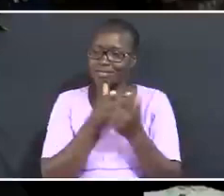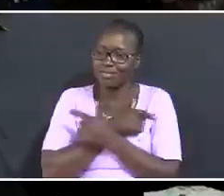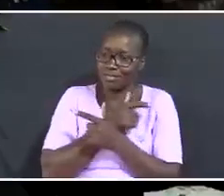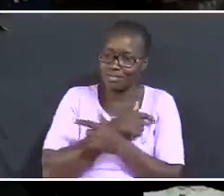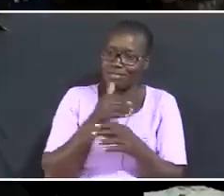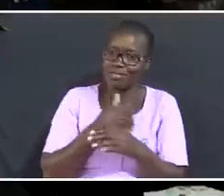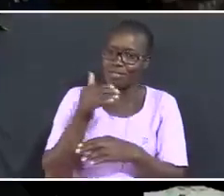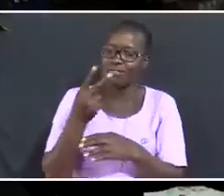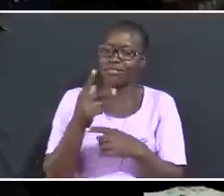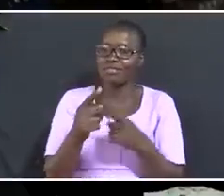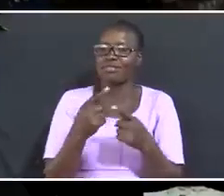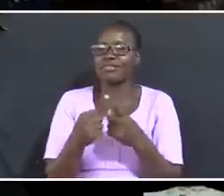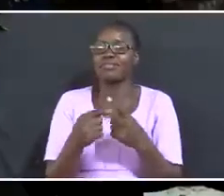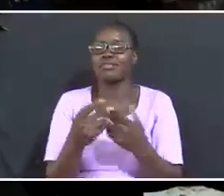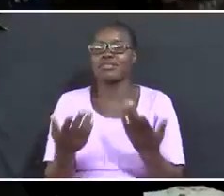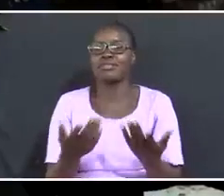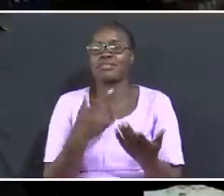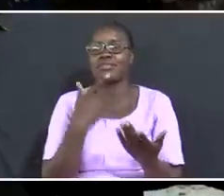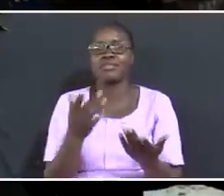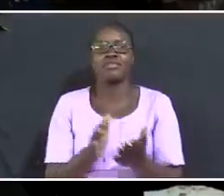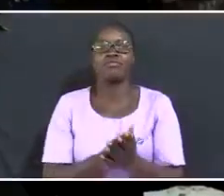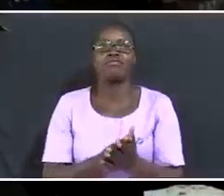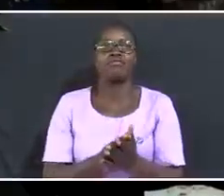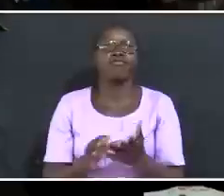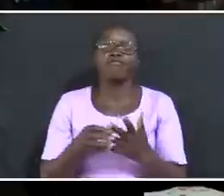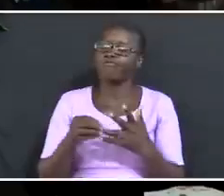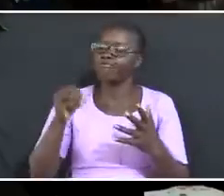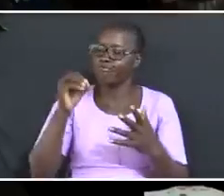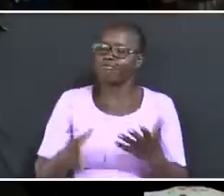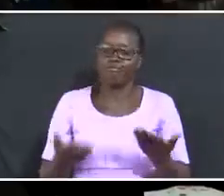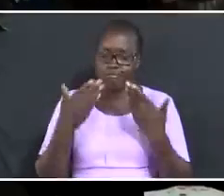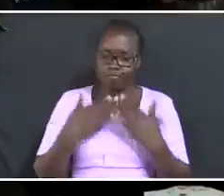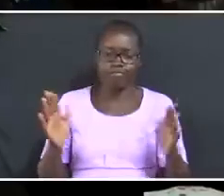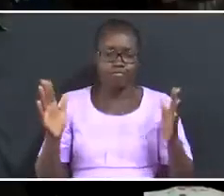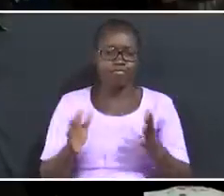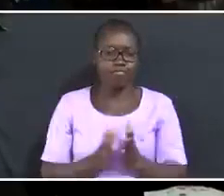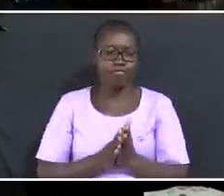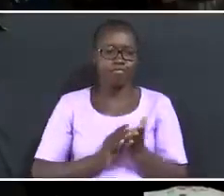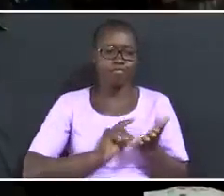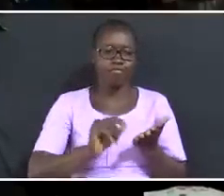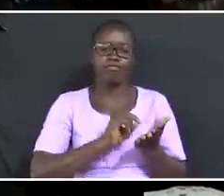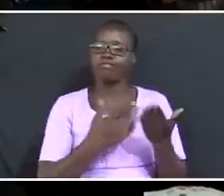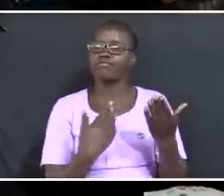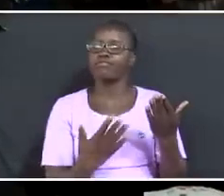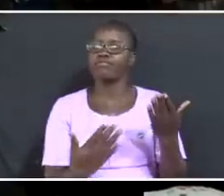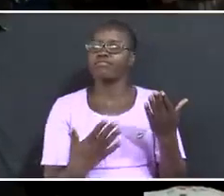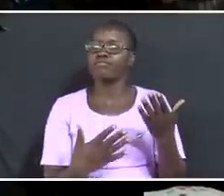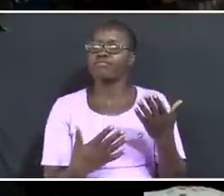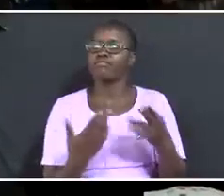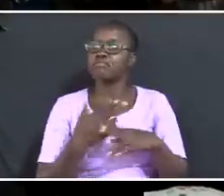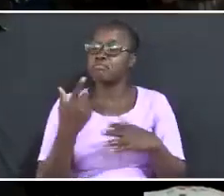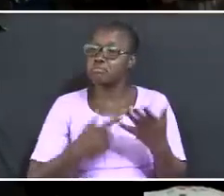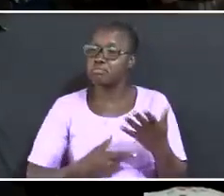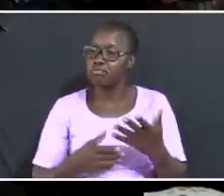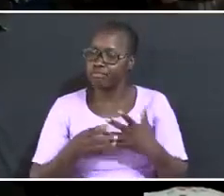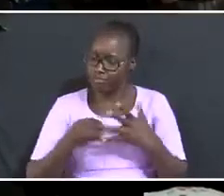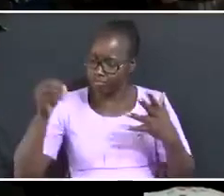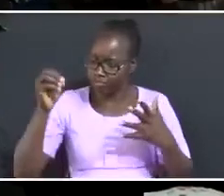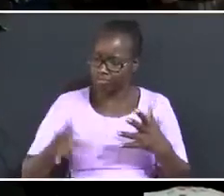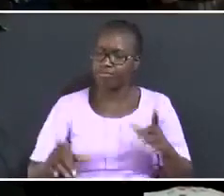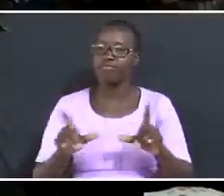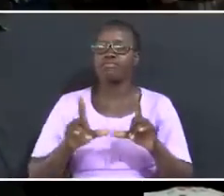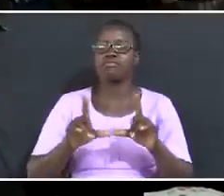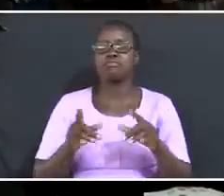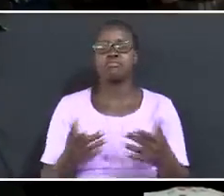after 2 years, they said it is over. Here is a piece of paper. It is called divorce